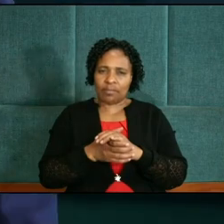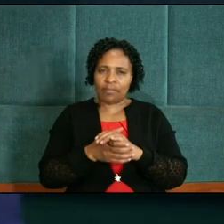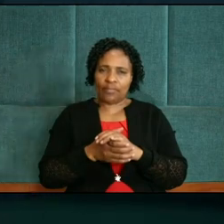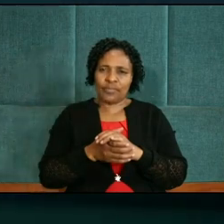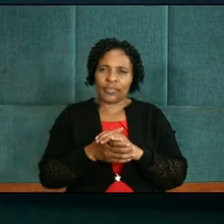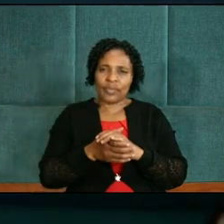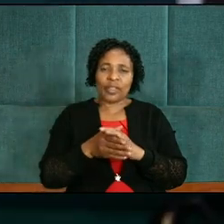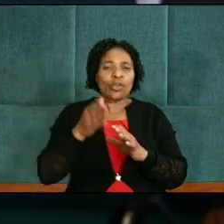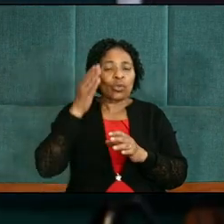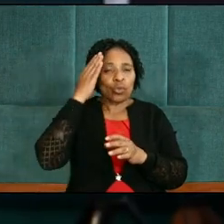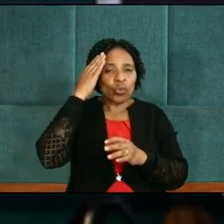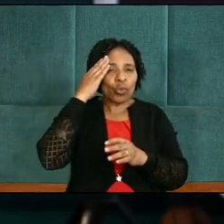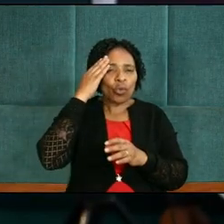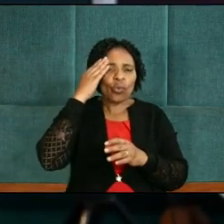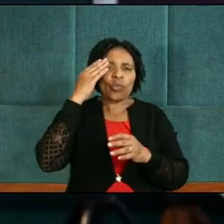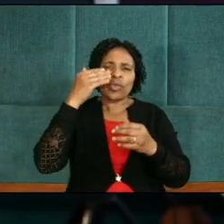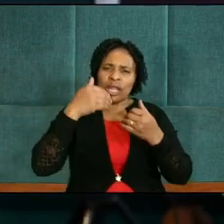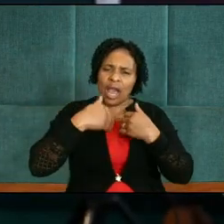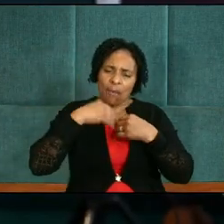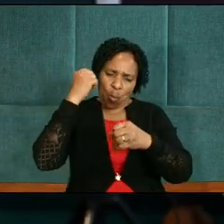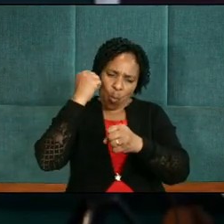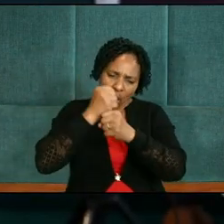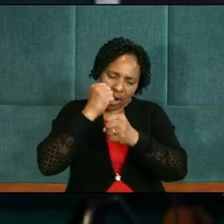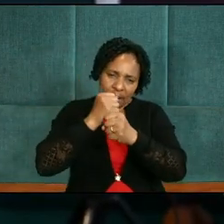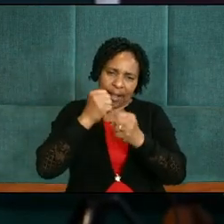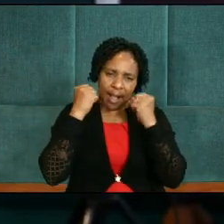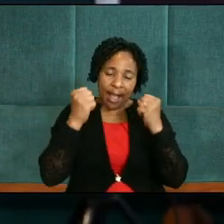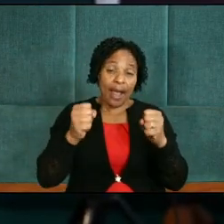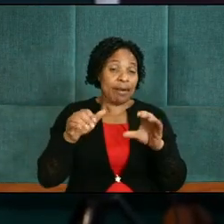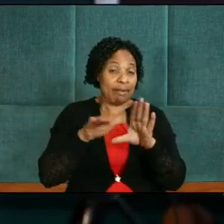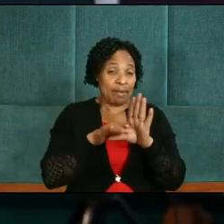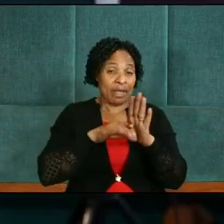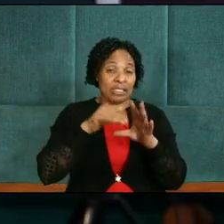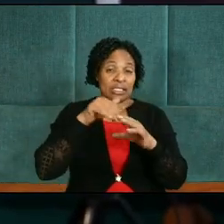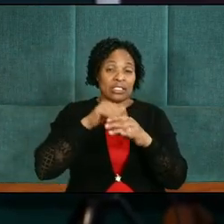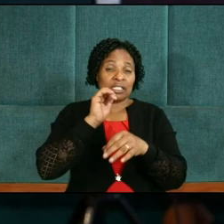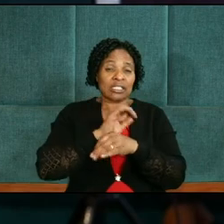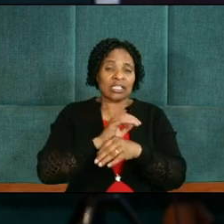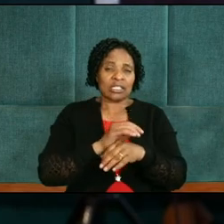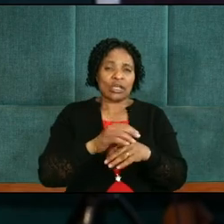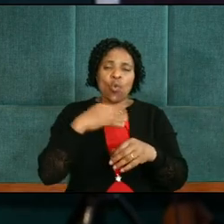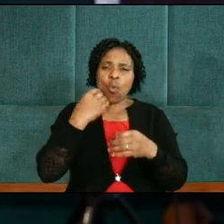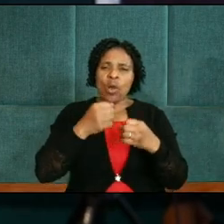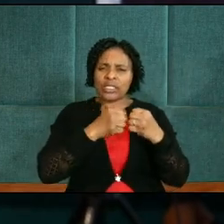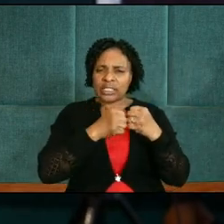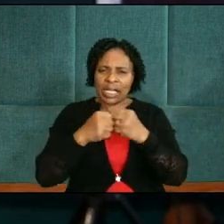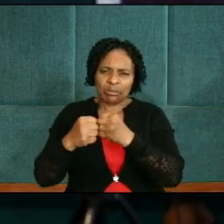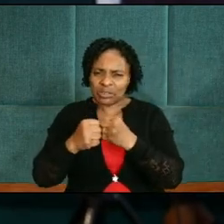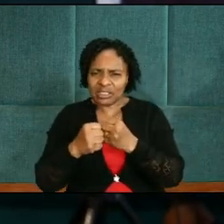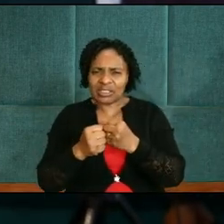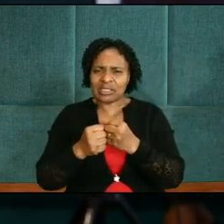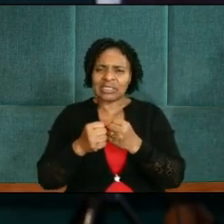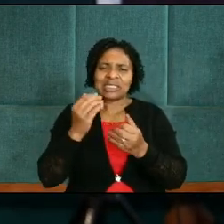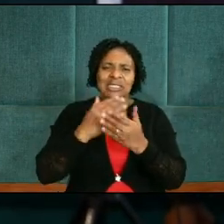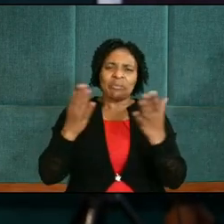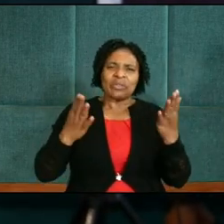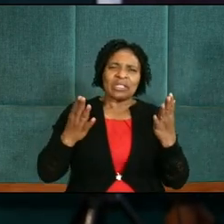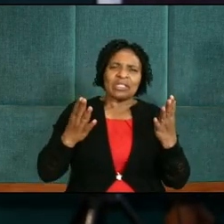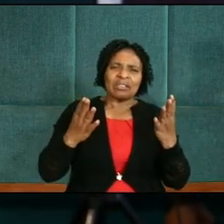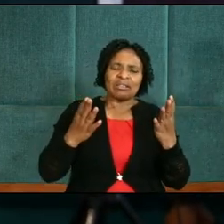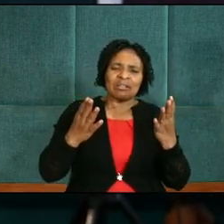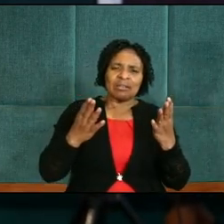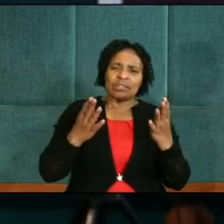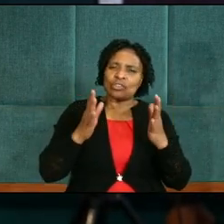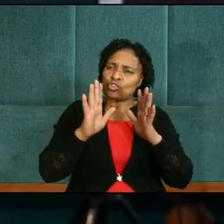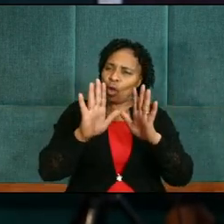You know, there are hard-working members of the church, but they struggle with something that will go off. Beep, beep.